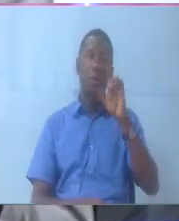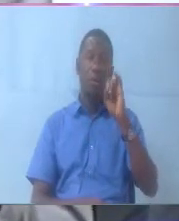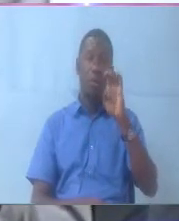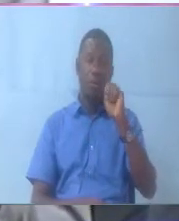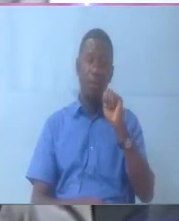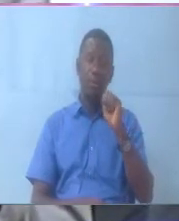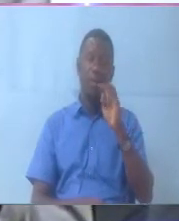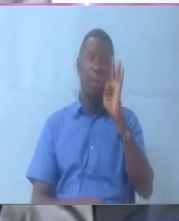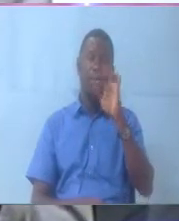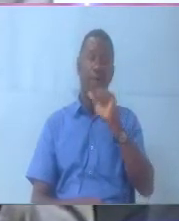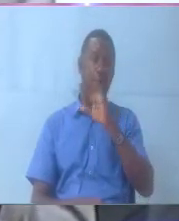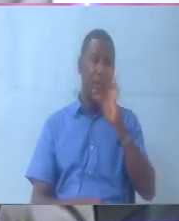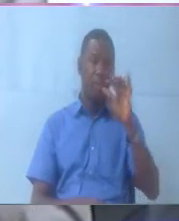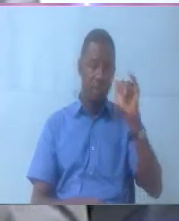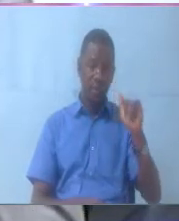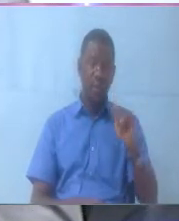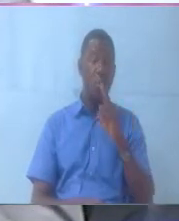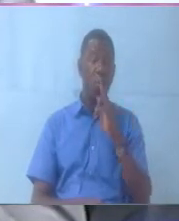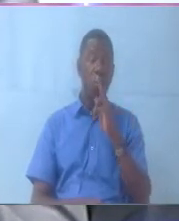Justice.